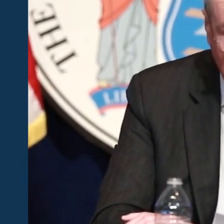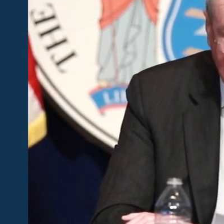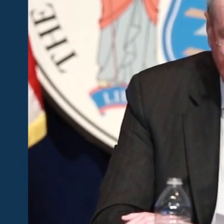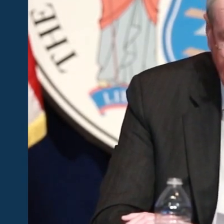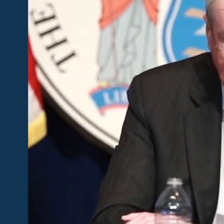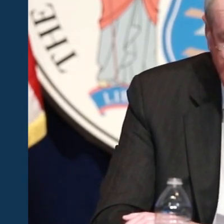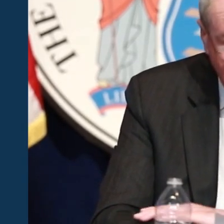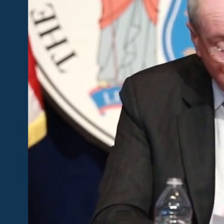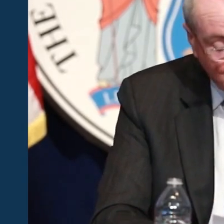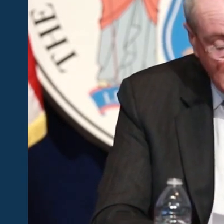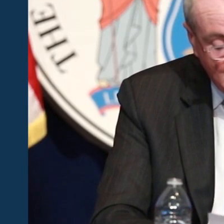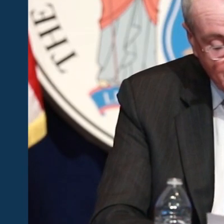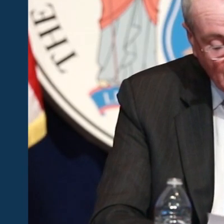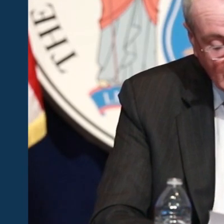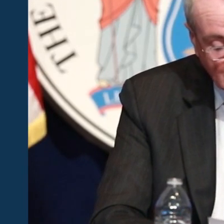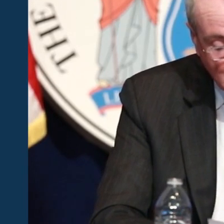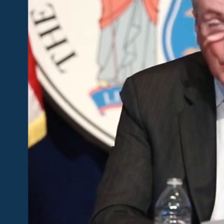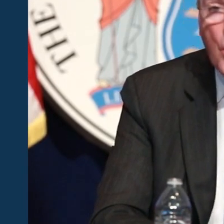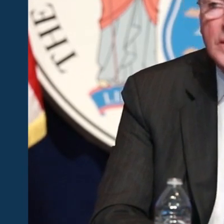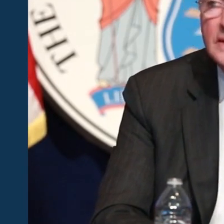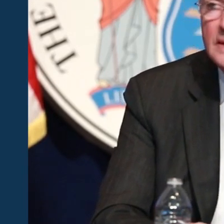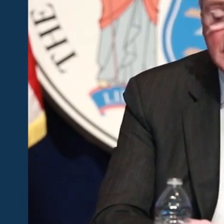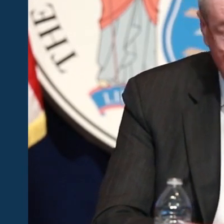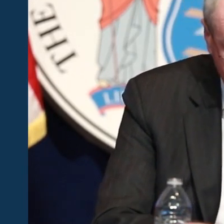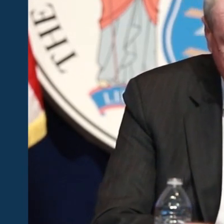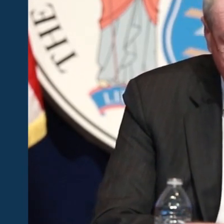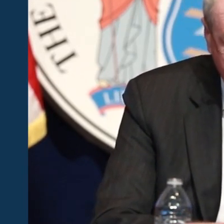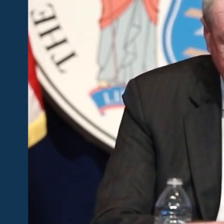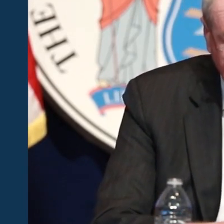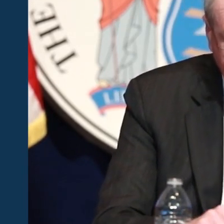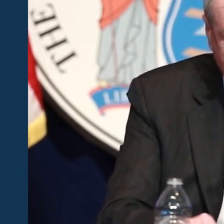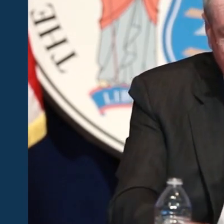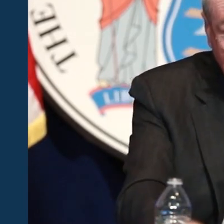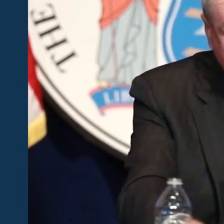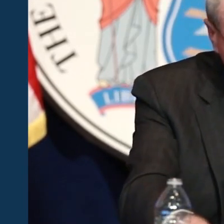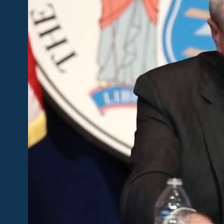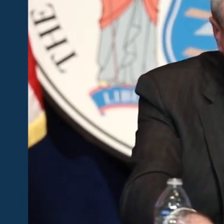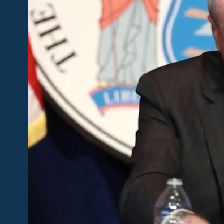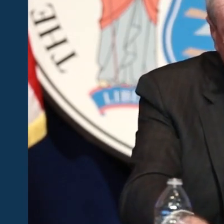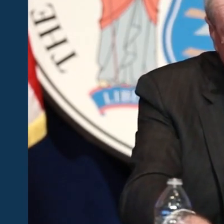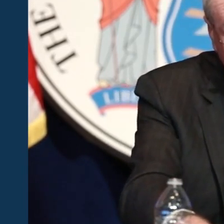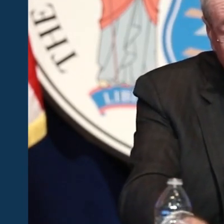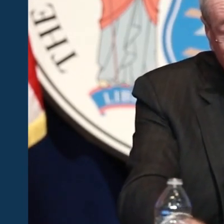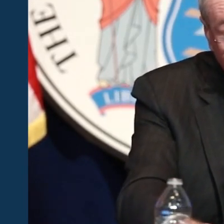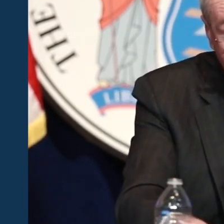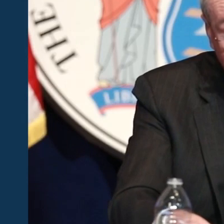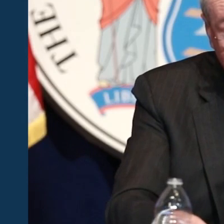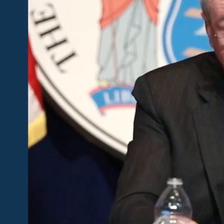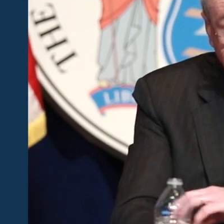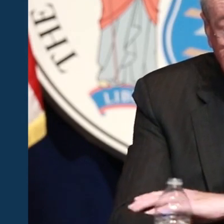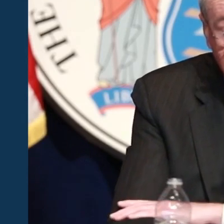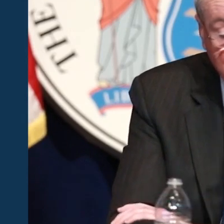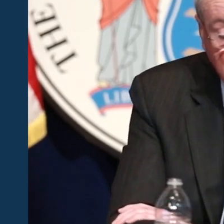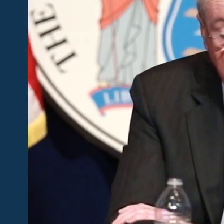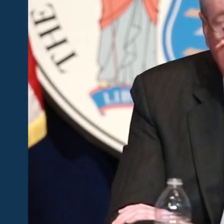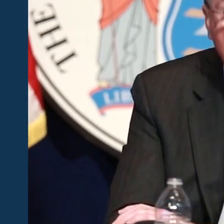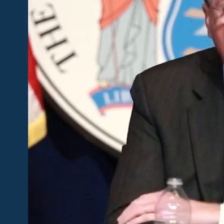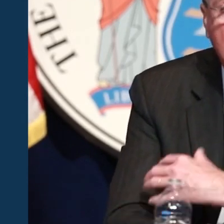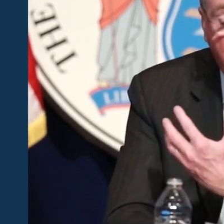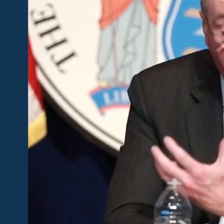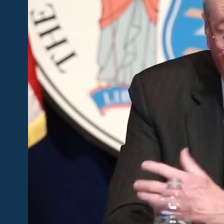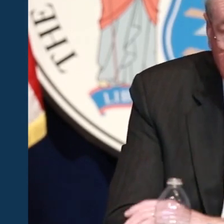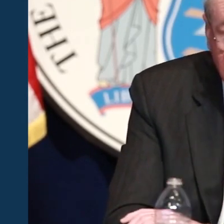remote learning. Individuals need the ability to telework and seek medical attention electronically. Families need to be able to keep